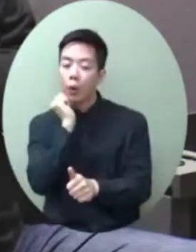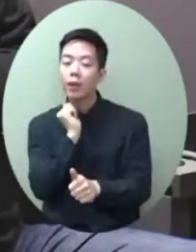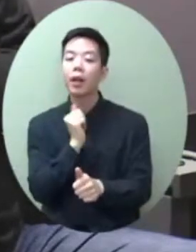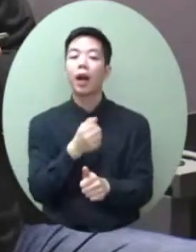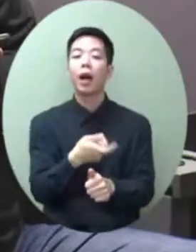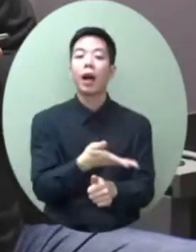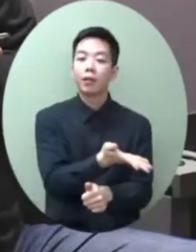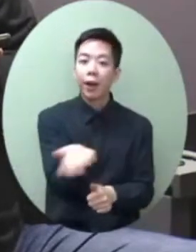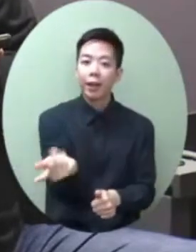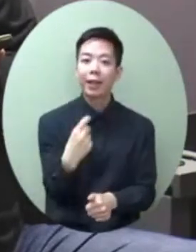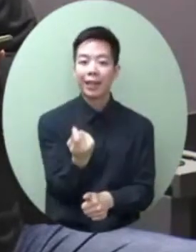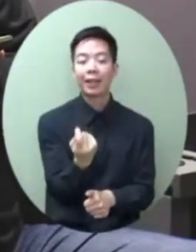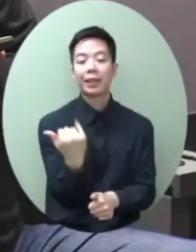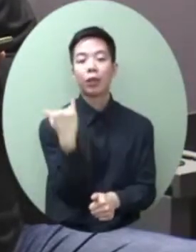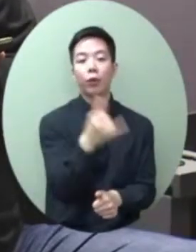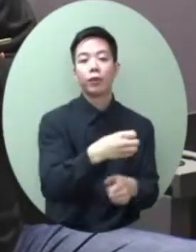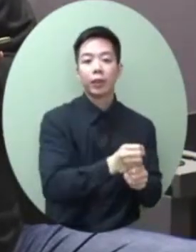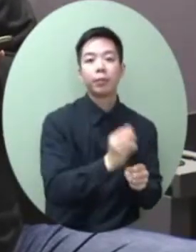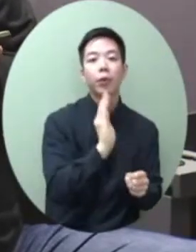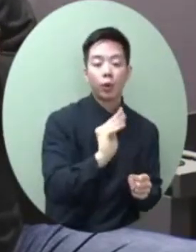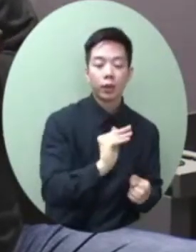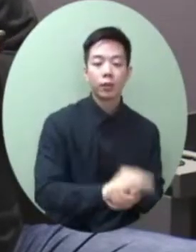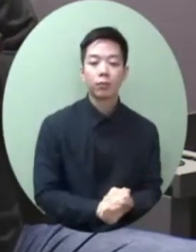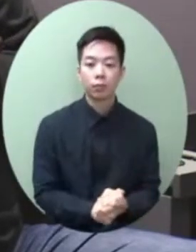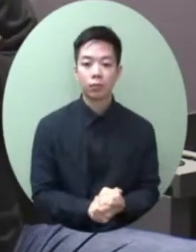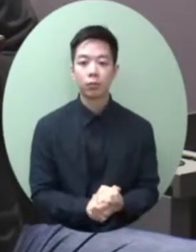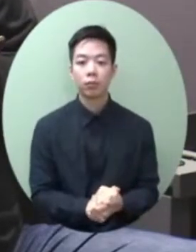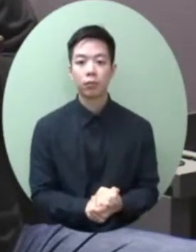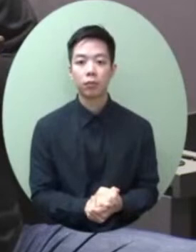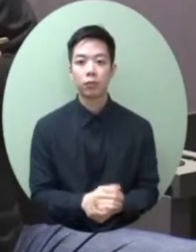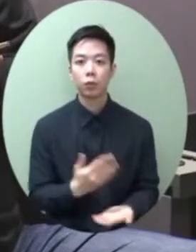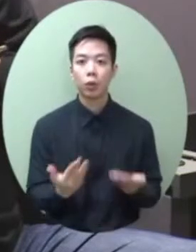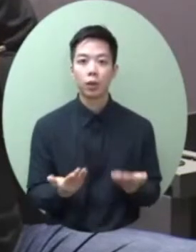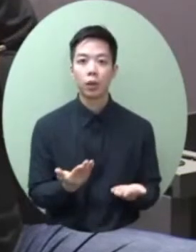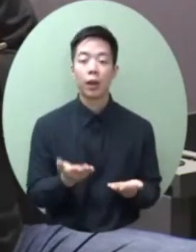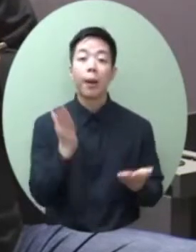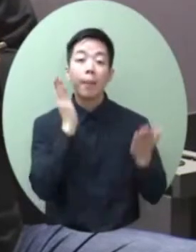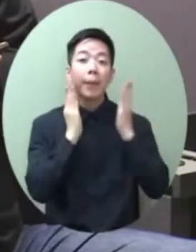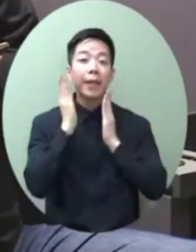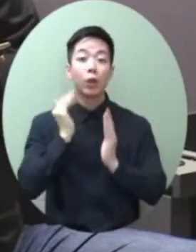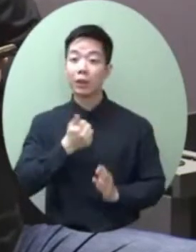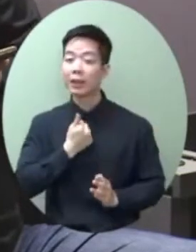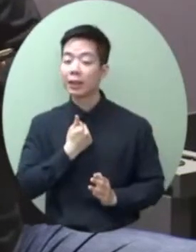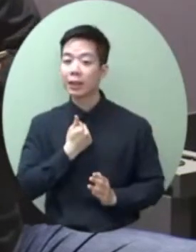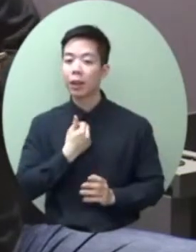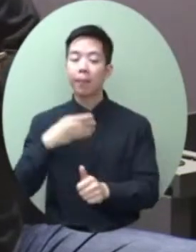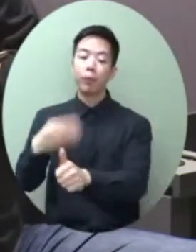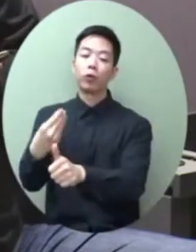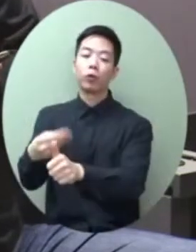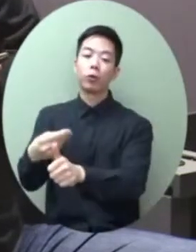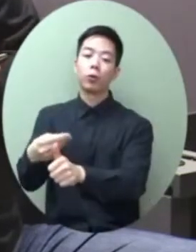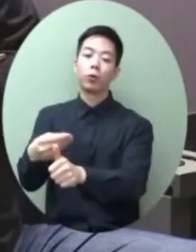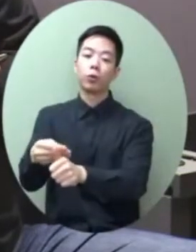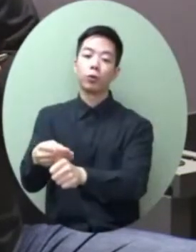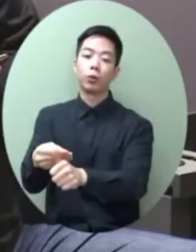establish testing stations to facilitate the elderly and everyone else, as to train like this